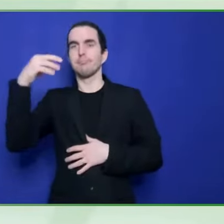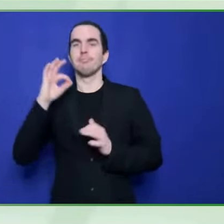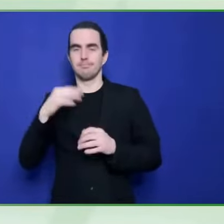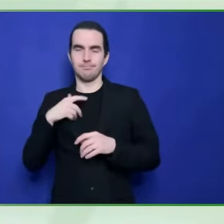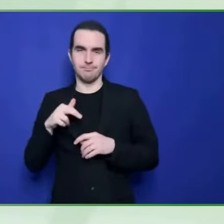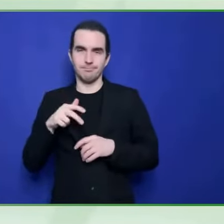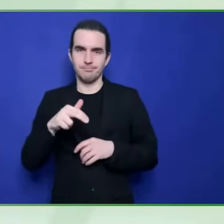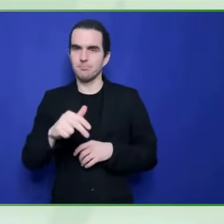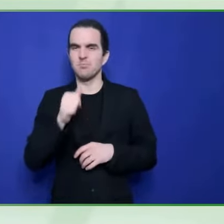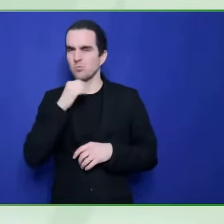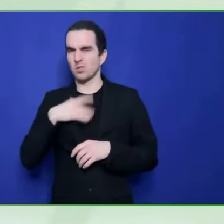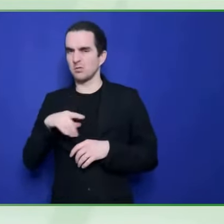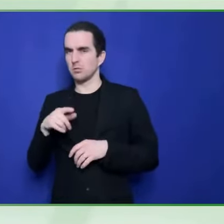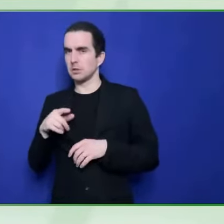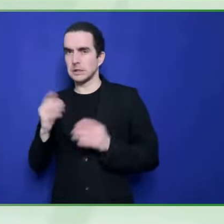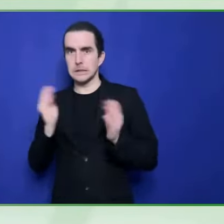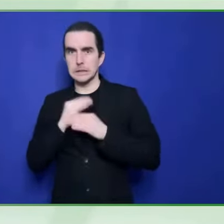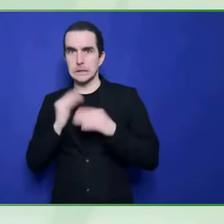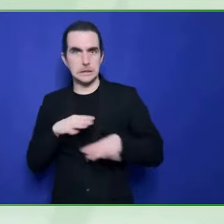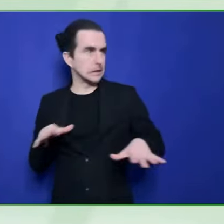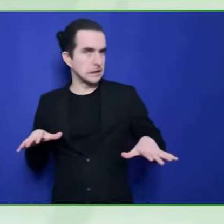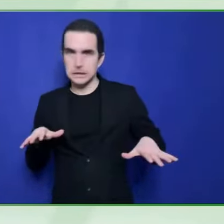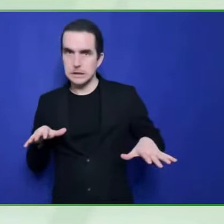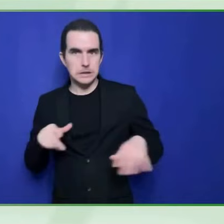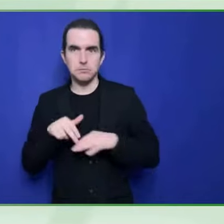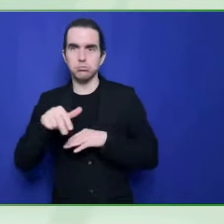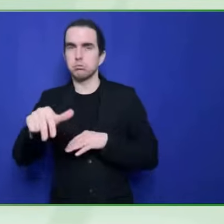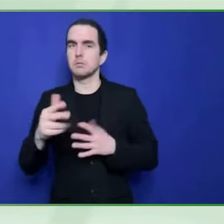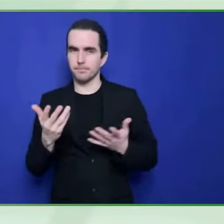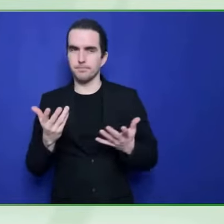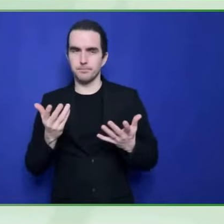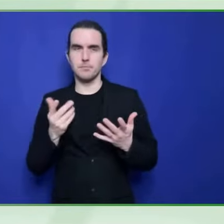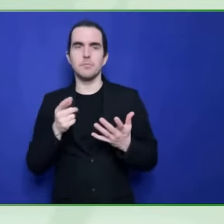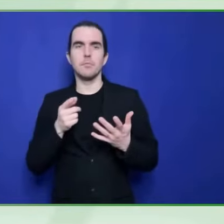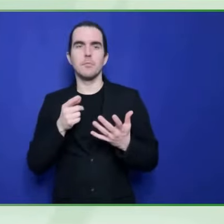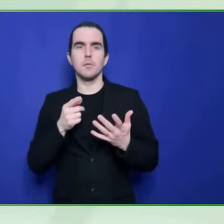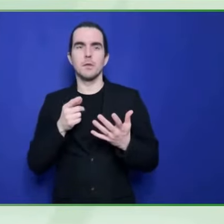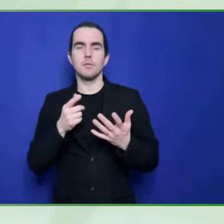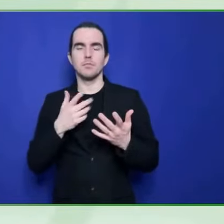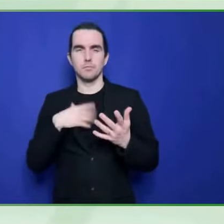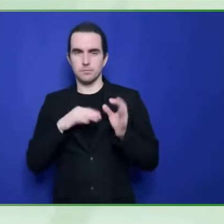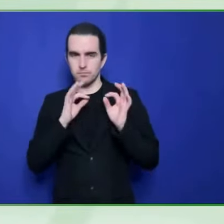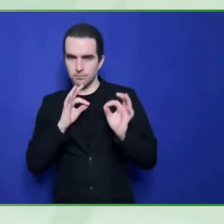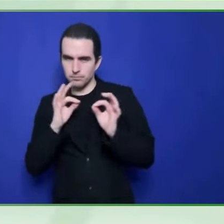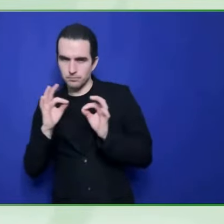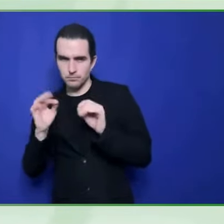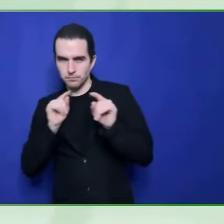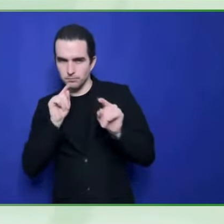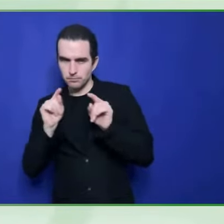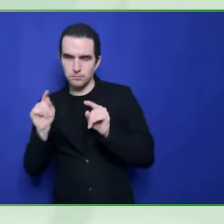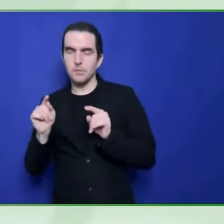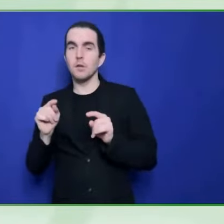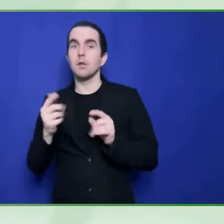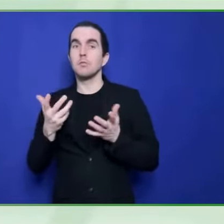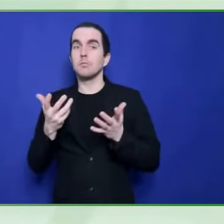Okay, so I talked a lot about the jigger, the device, exactly what Michael said we shouldn't really focus on. But the point was that we